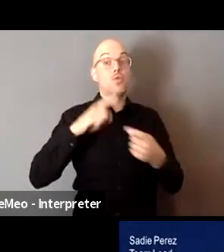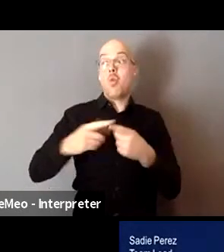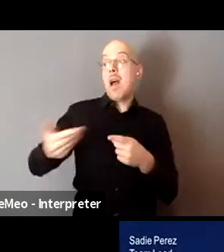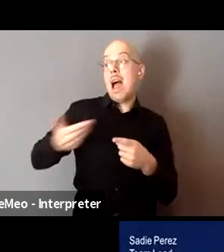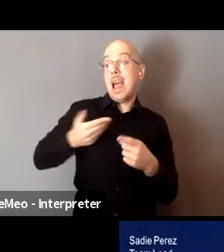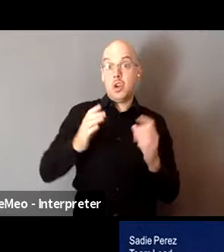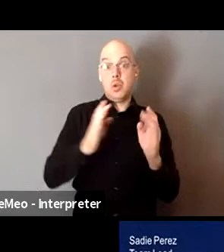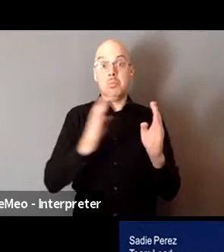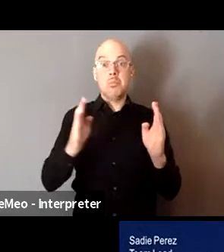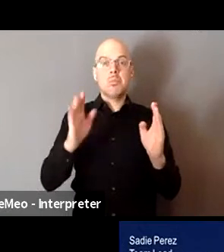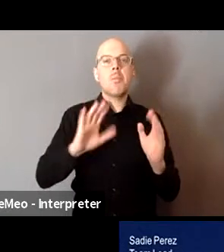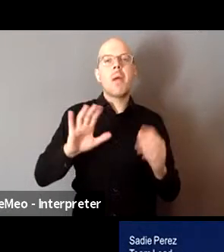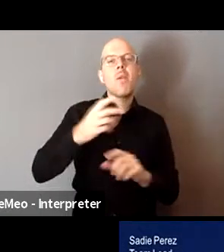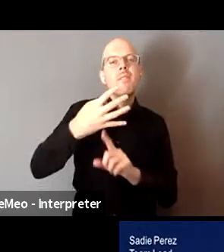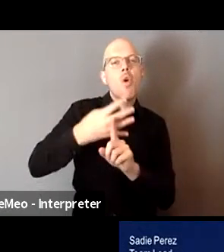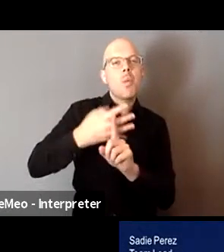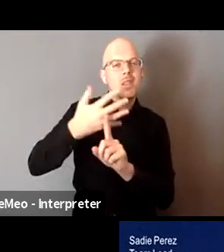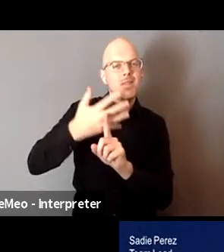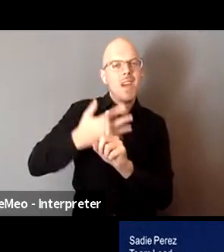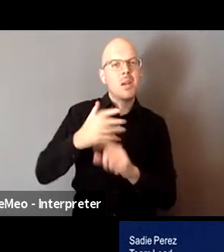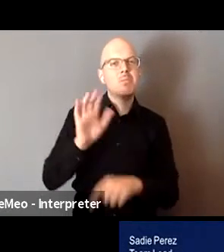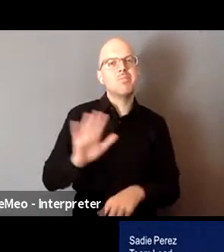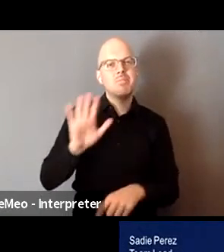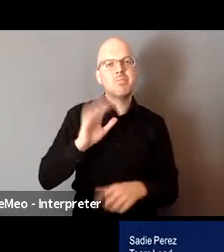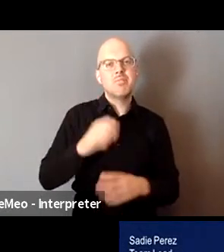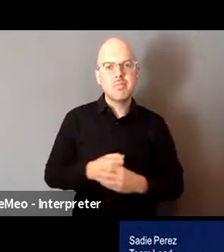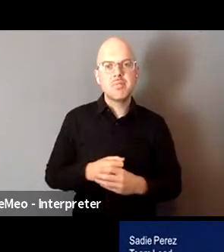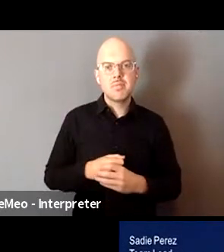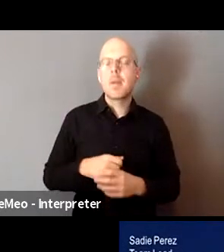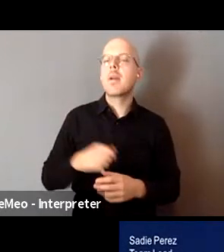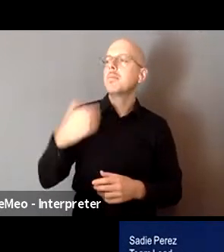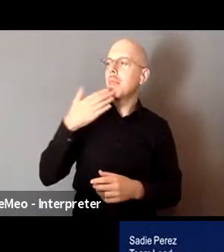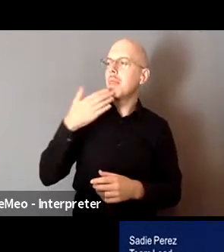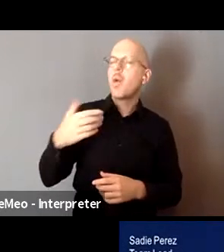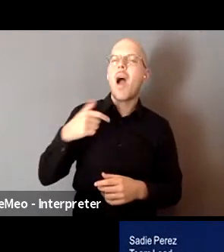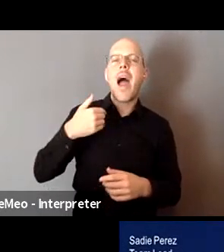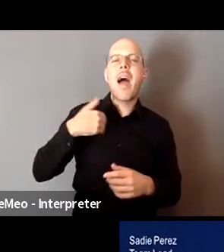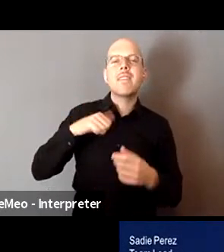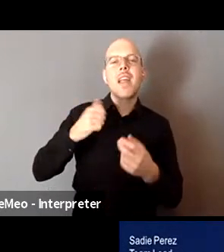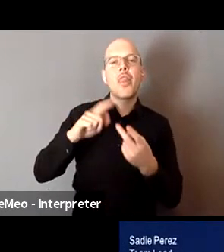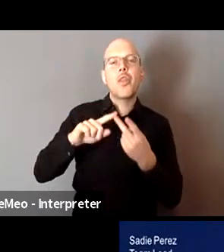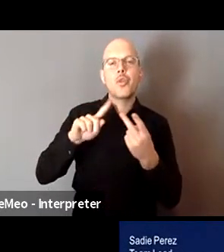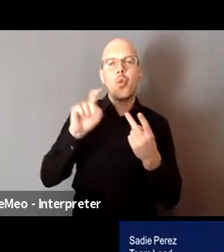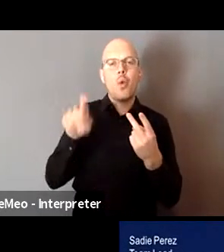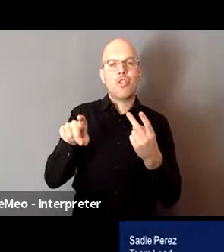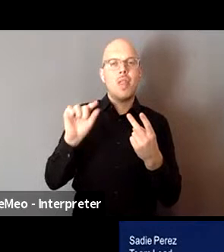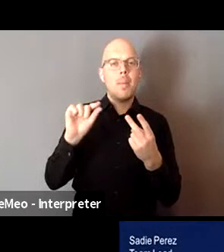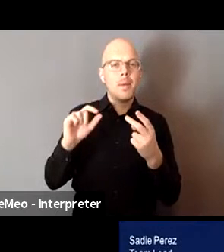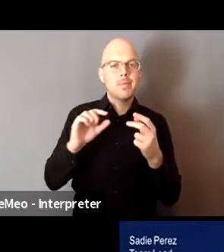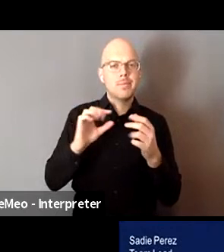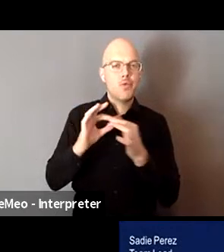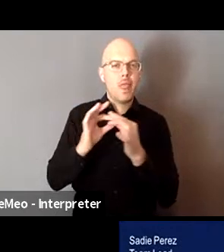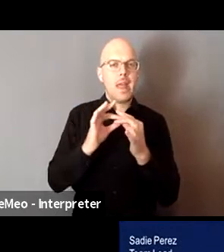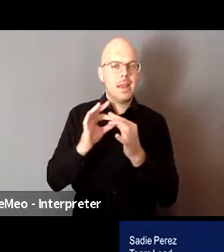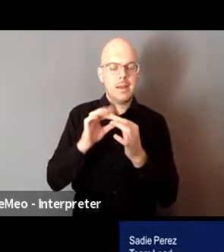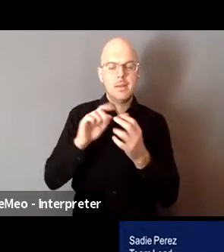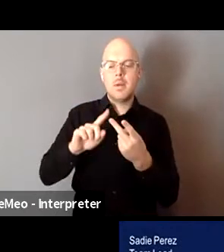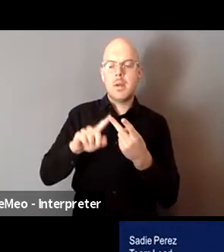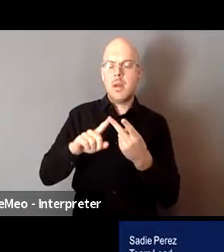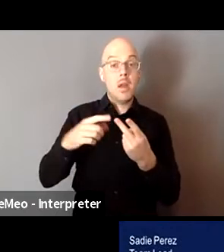Okay, thank you. I have another question that may tie in with that. Where do I start the application for the